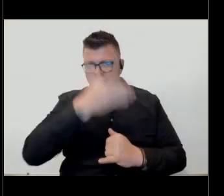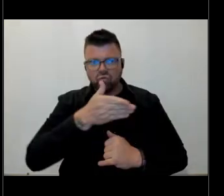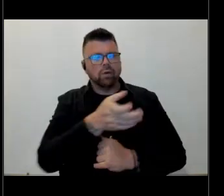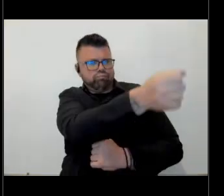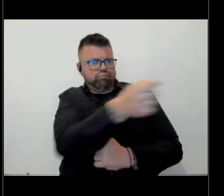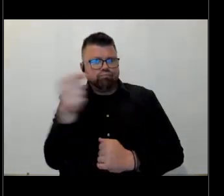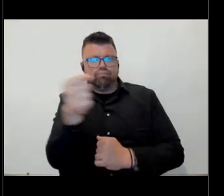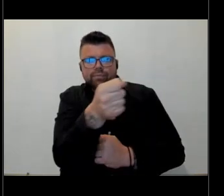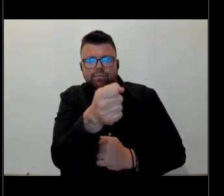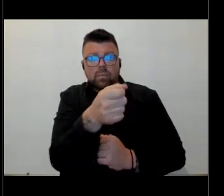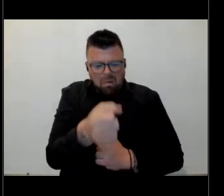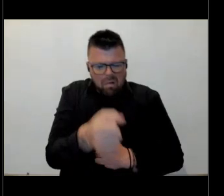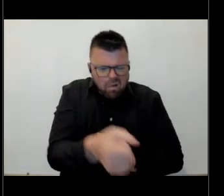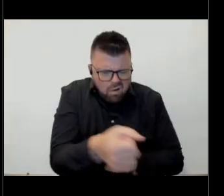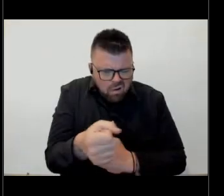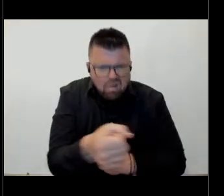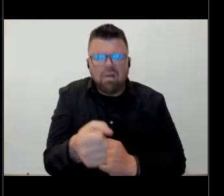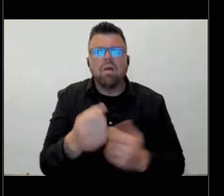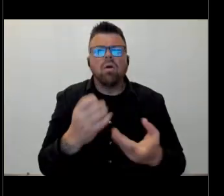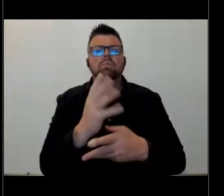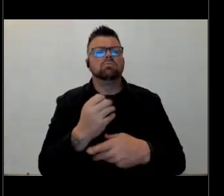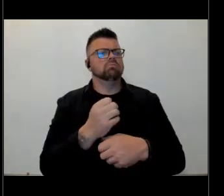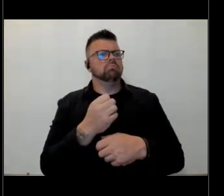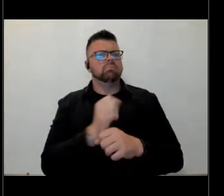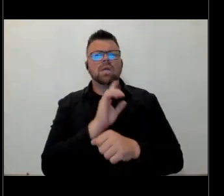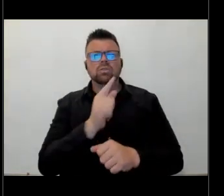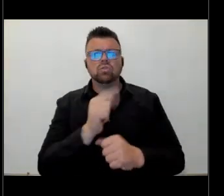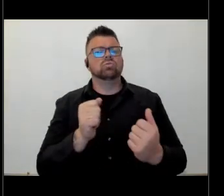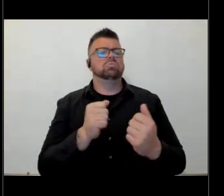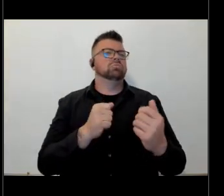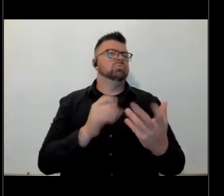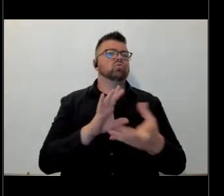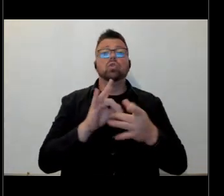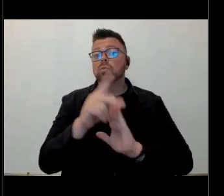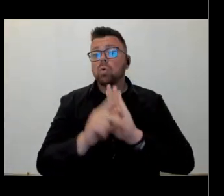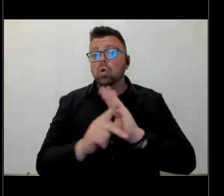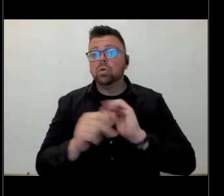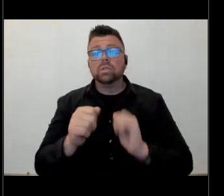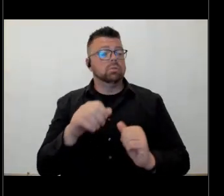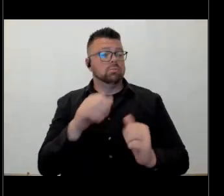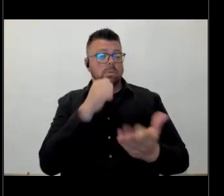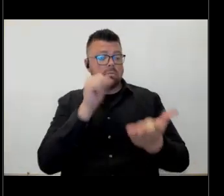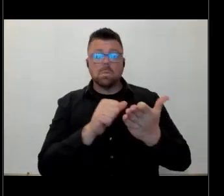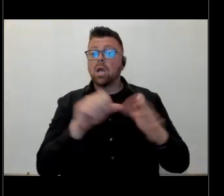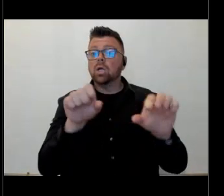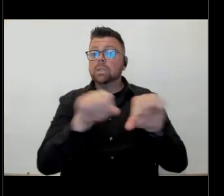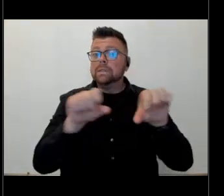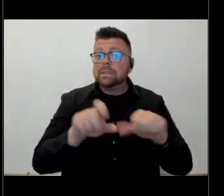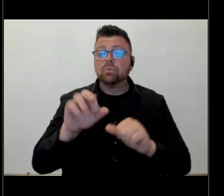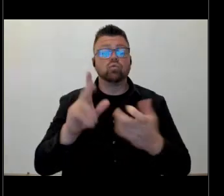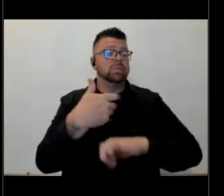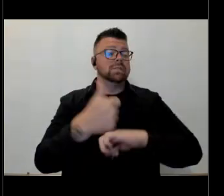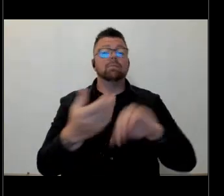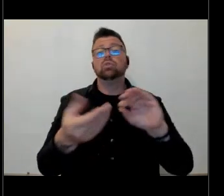This will ensure that regardless of the installed mailbox system or established numbering system,